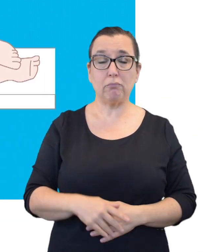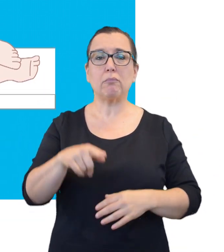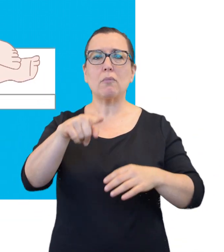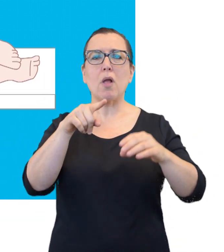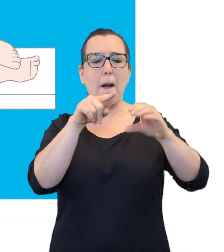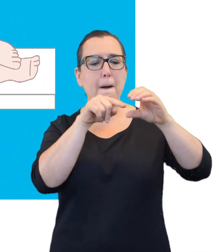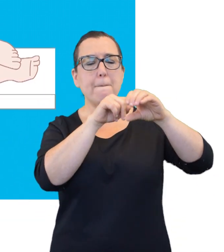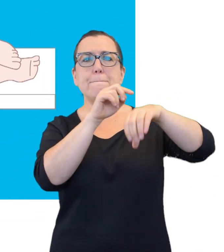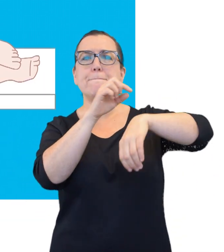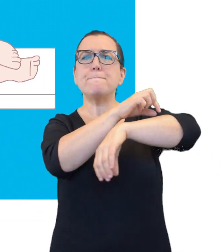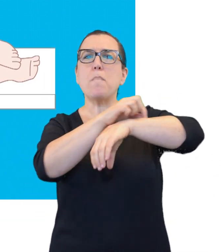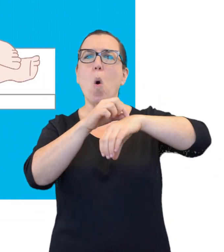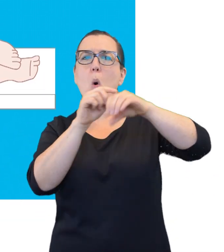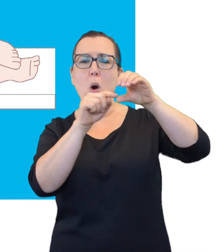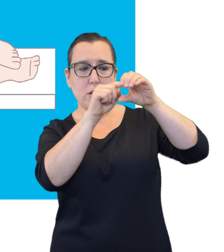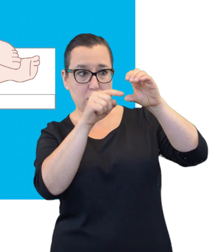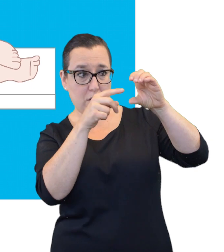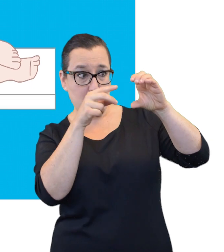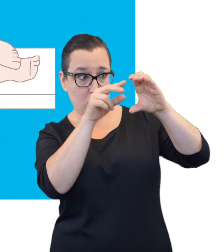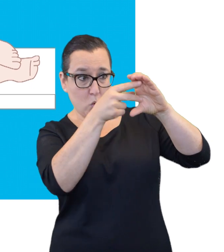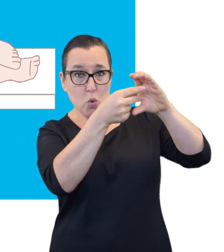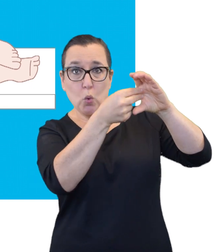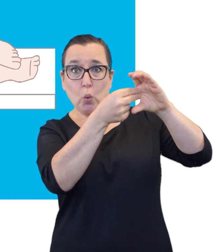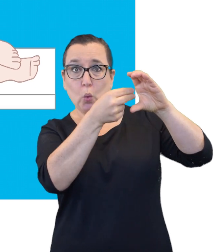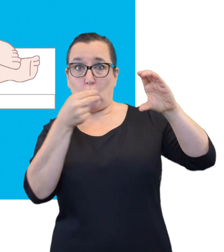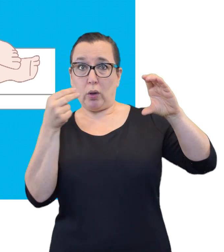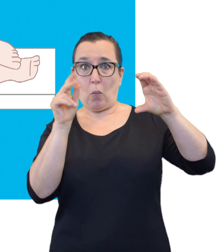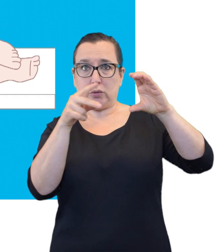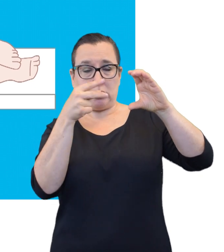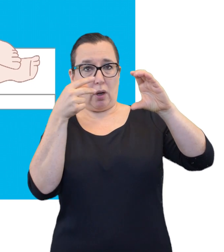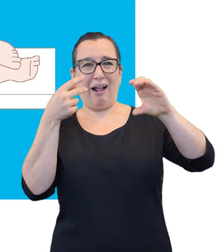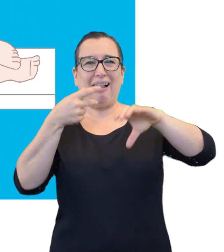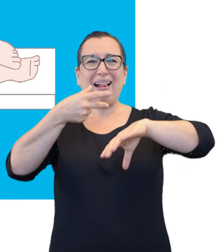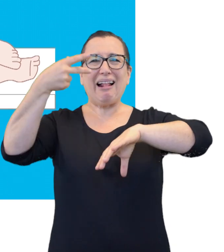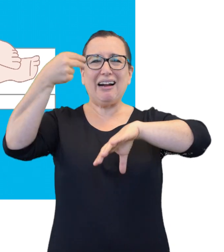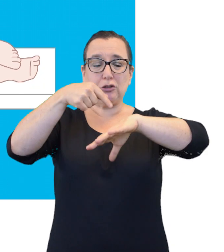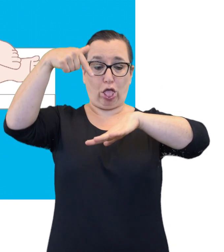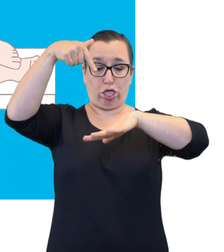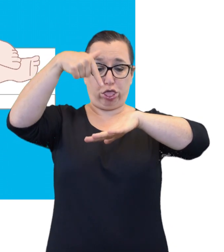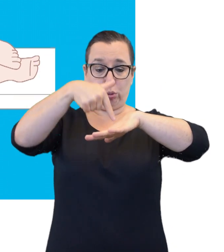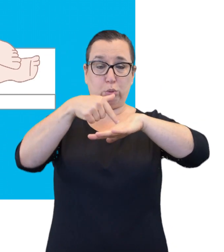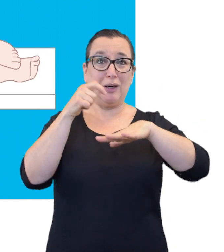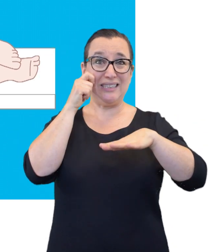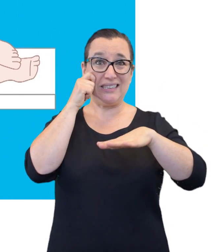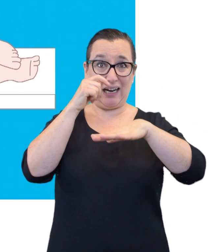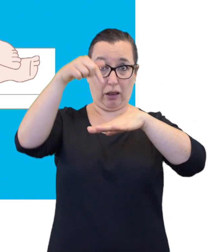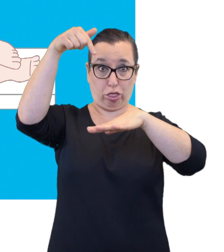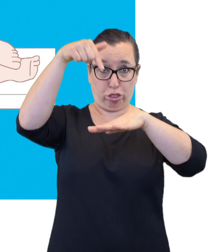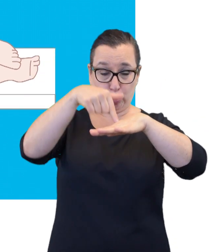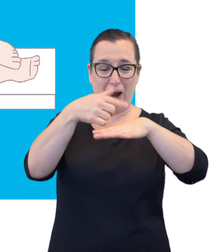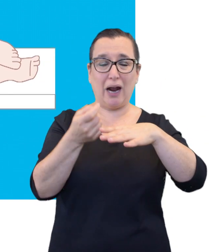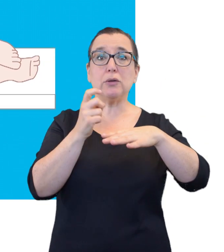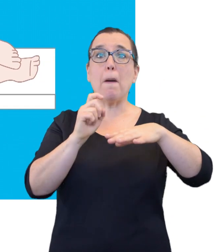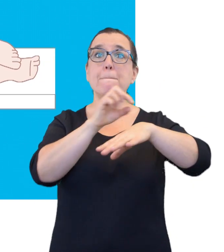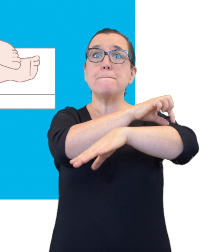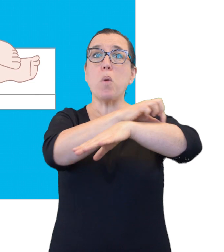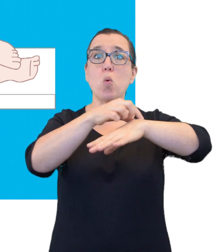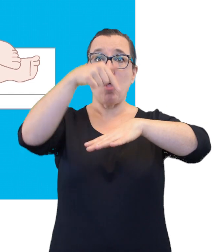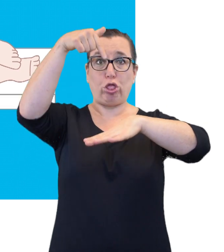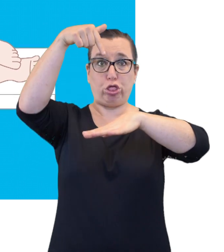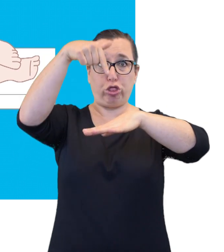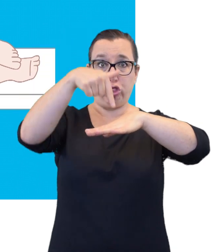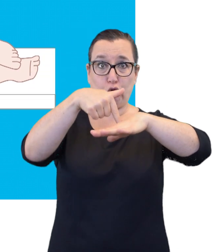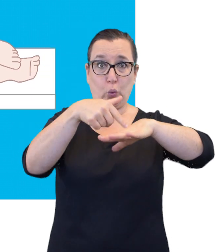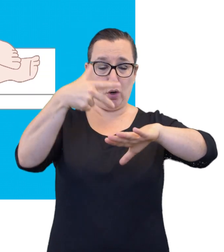For a bone marrow aspiration, they put a needle through your skin and into your bone. Then, using a syringe, they